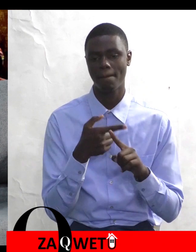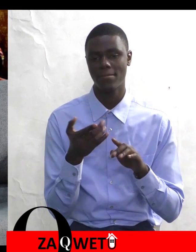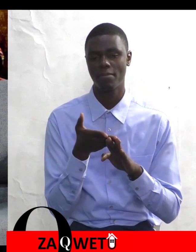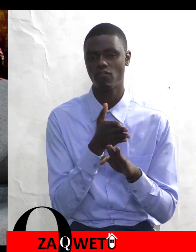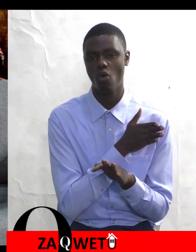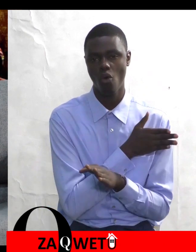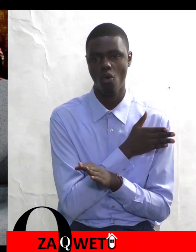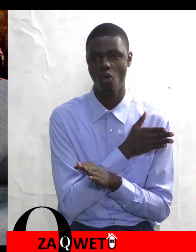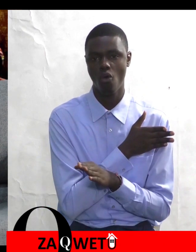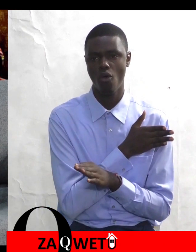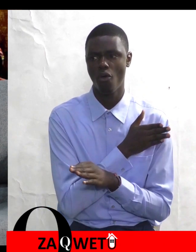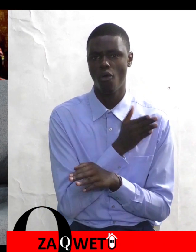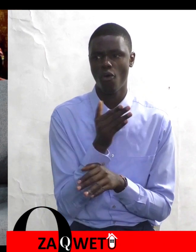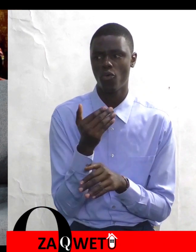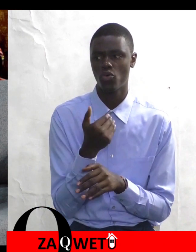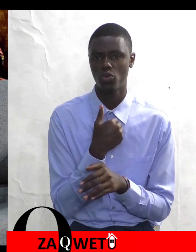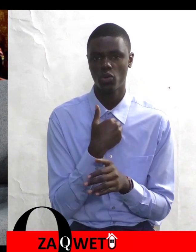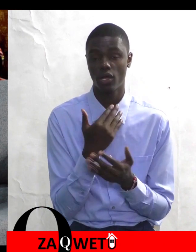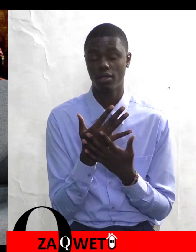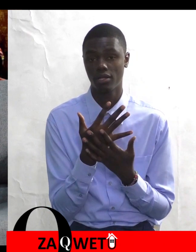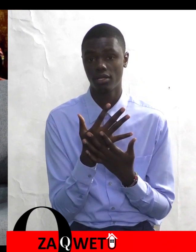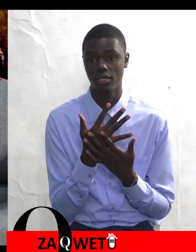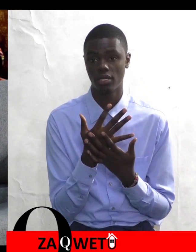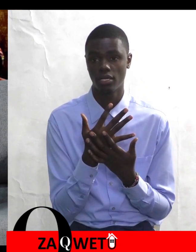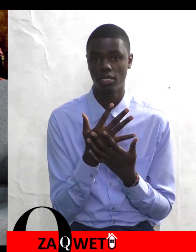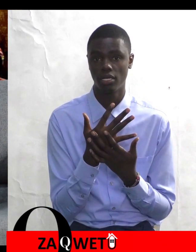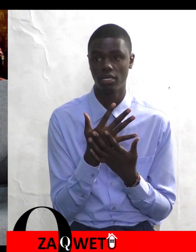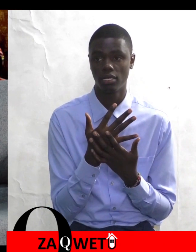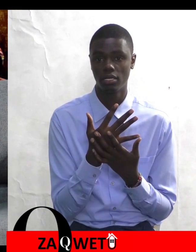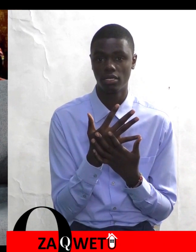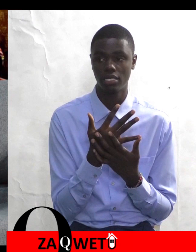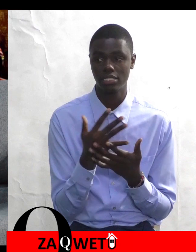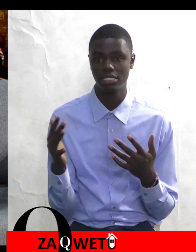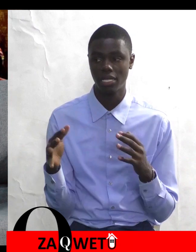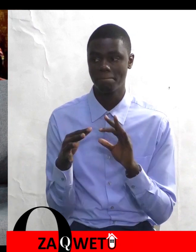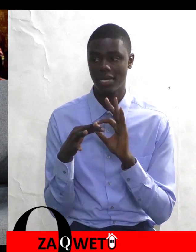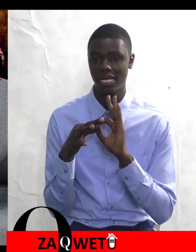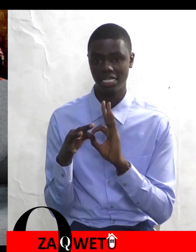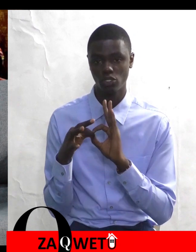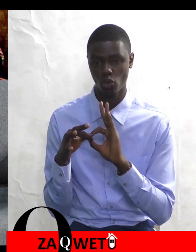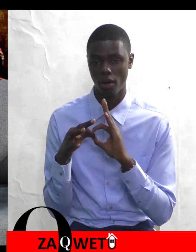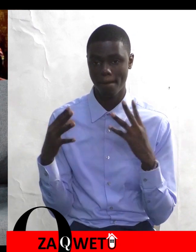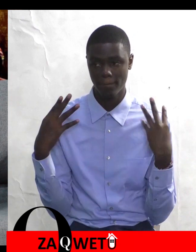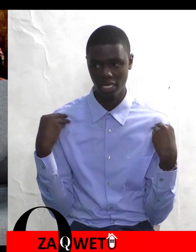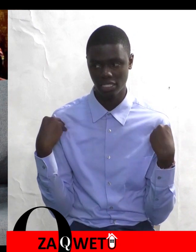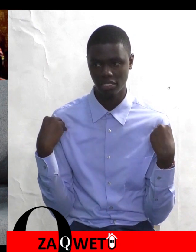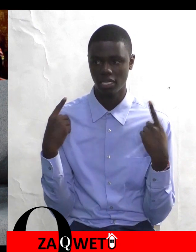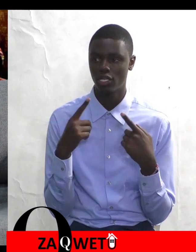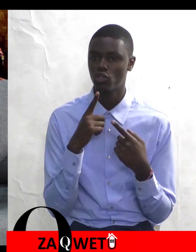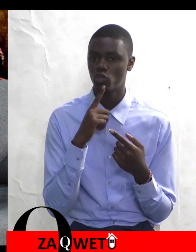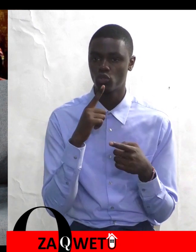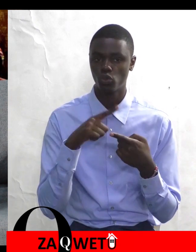all that. Mm-hmm. But before, mm-hmm. Kulikuwa mpaka na some nini to do, some